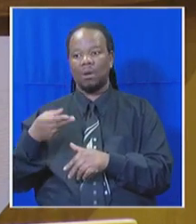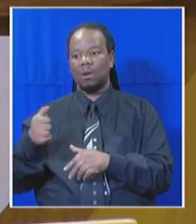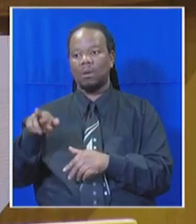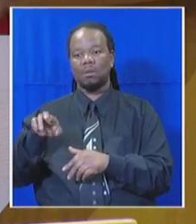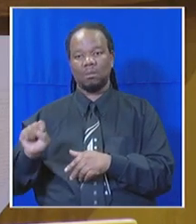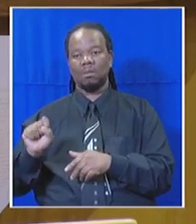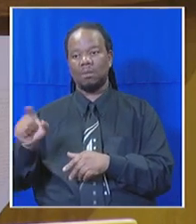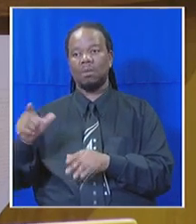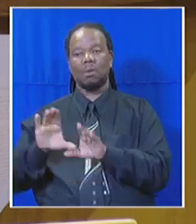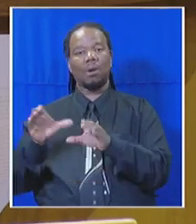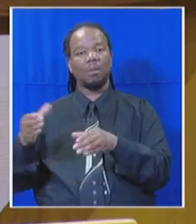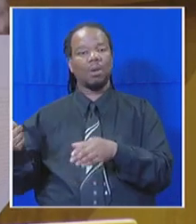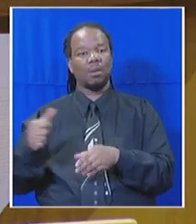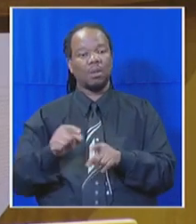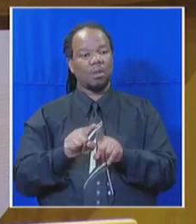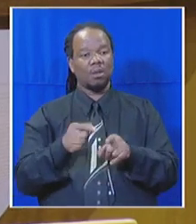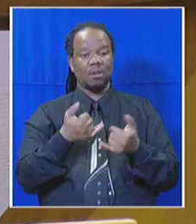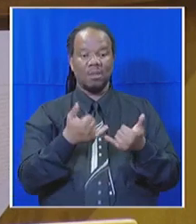why the department is quiet.